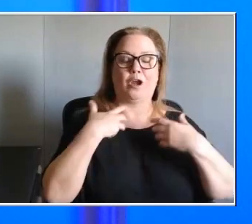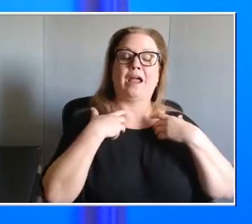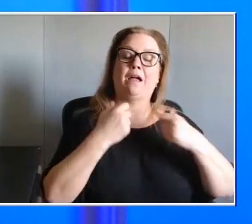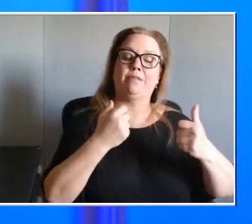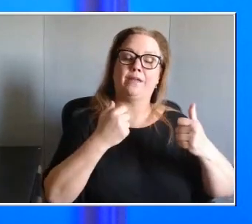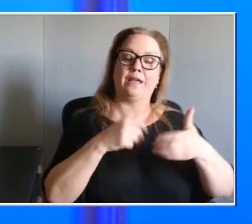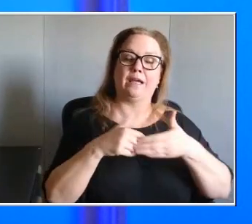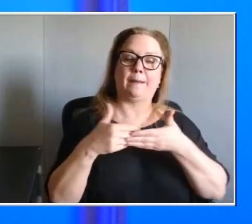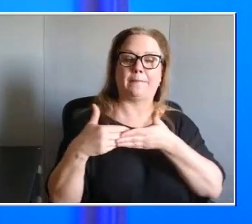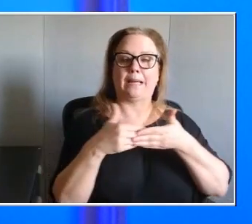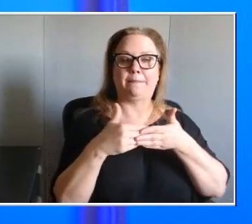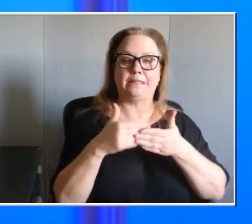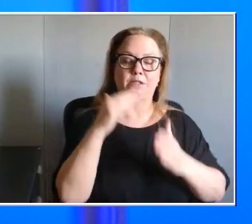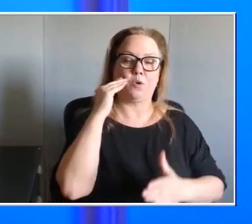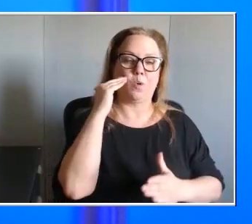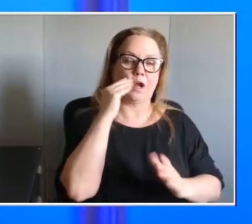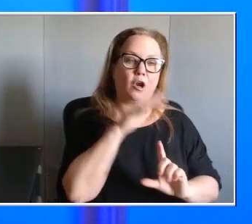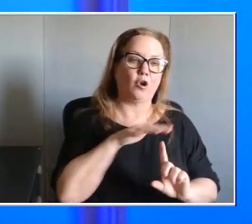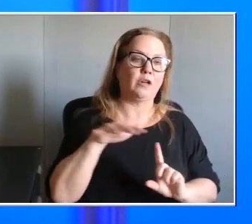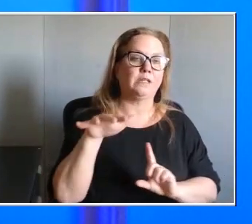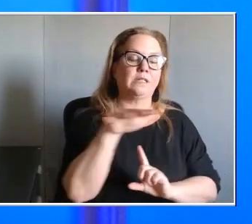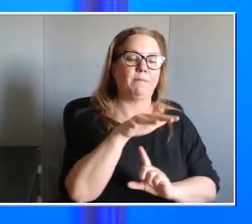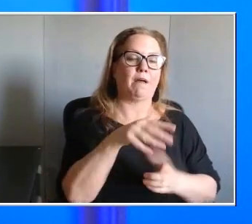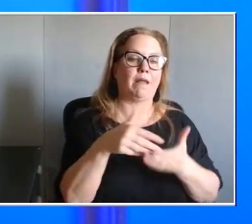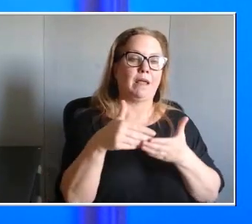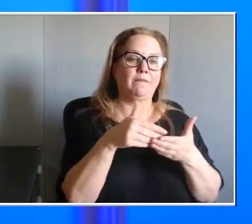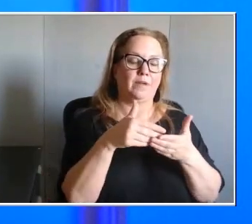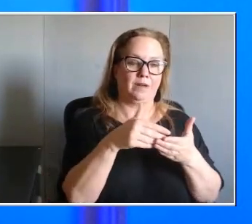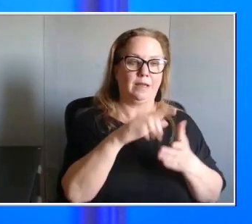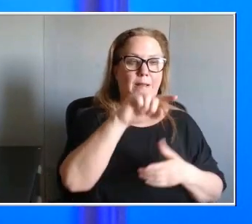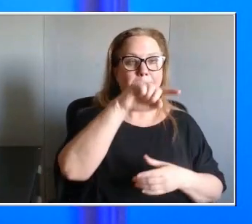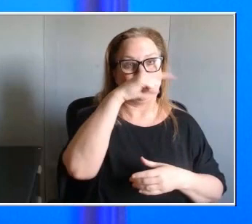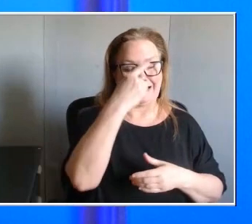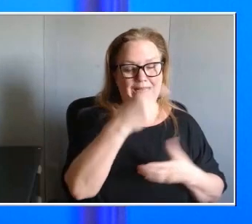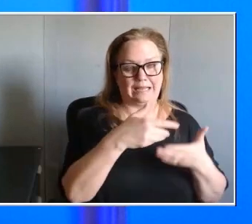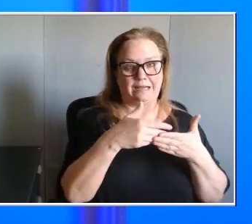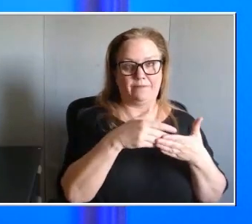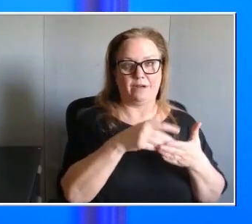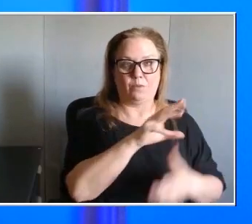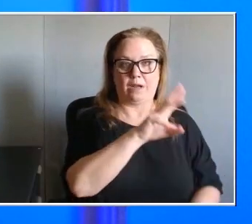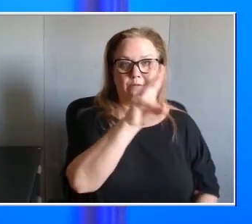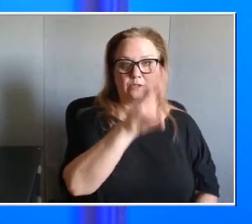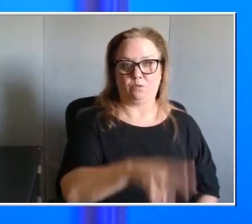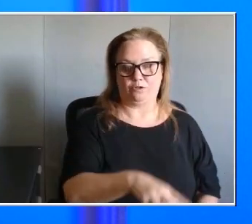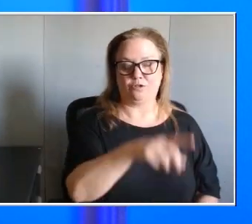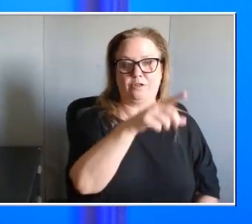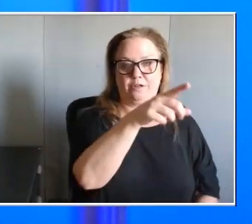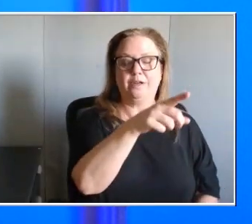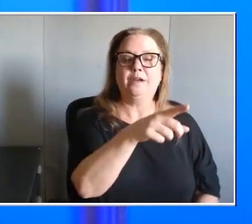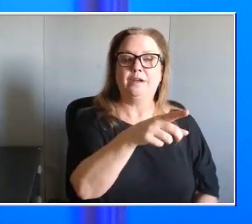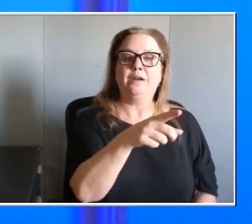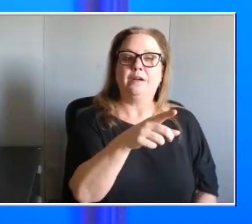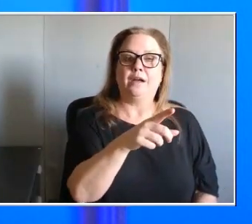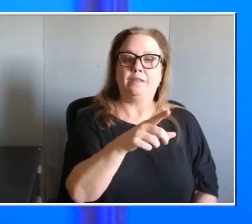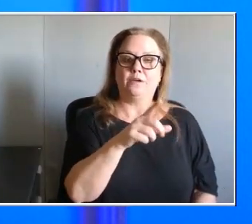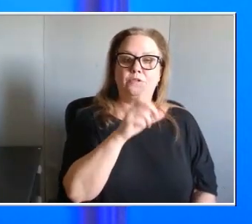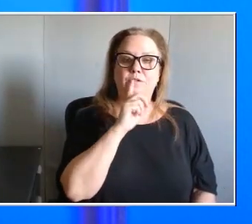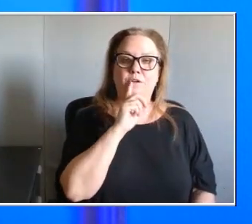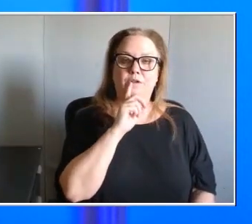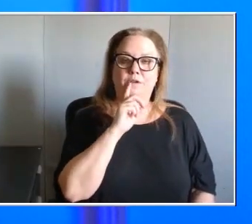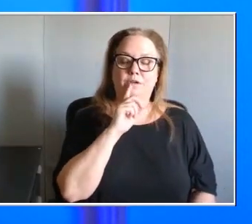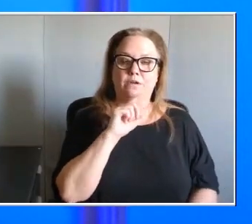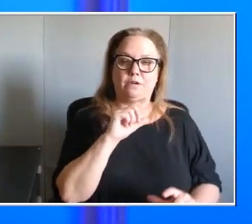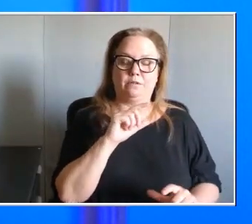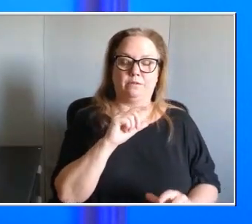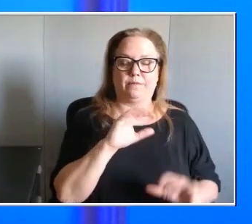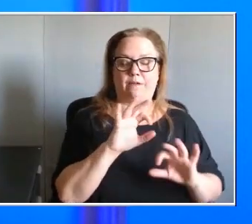to create awareness around infant mortality, Black infant mortality when I was in Wichita. And the reality is those are fraternities and